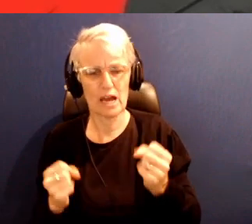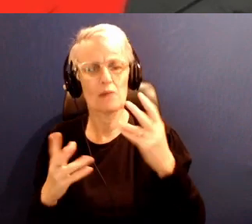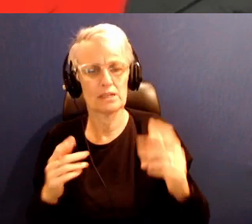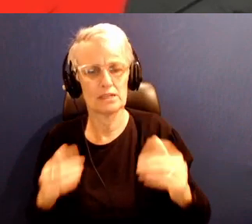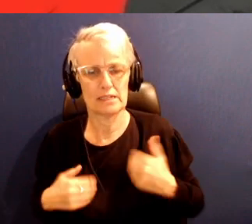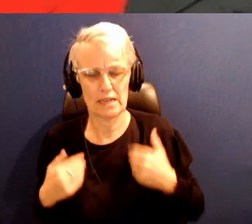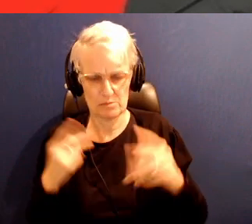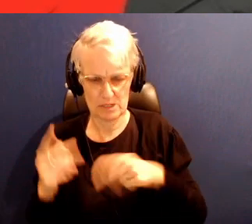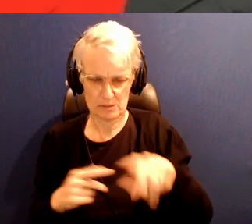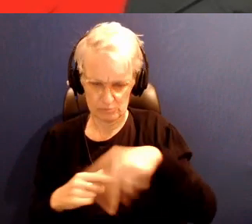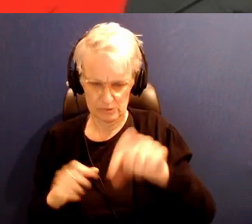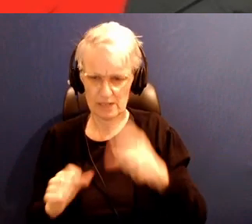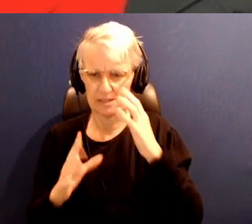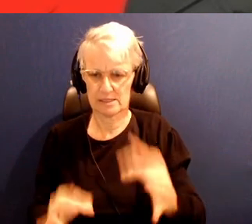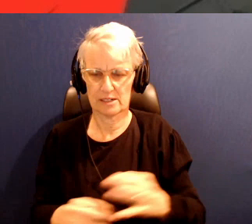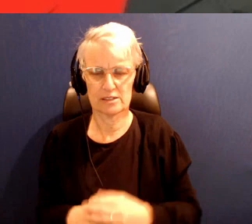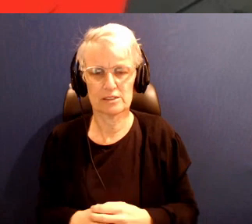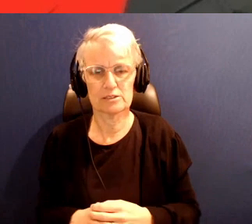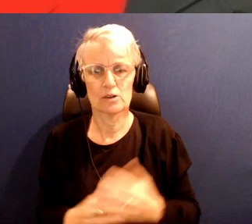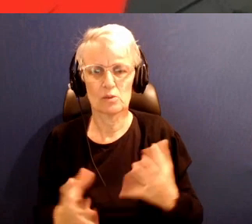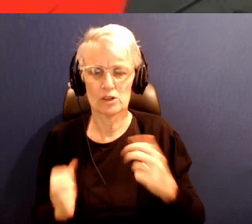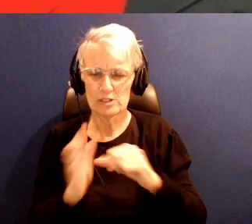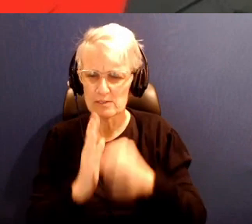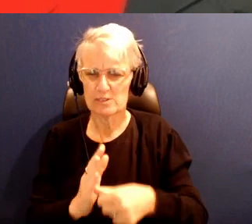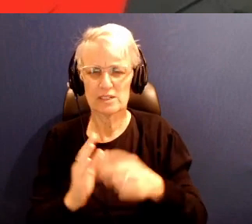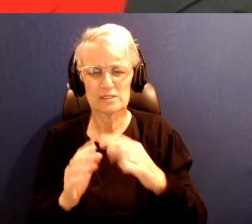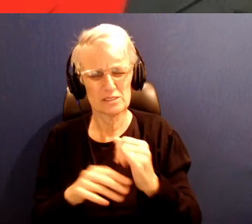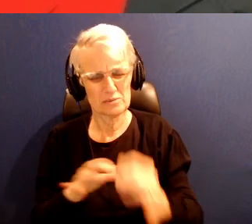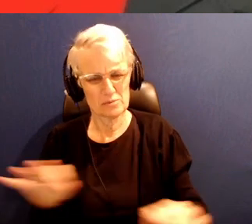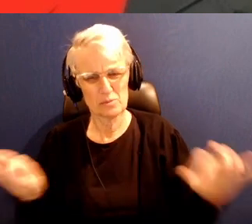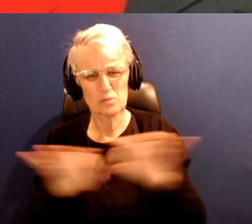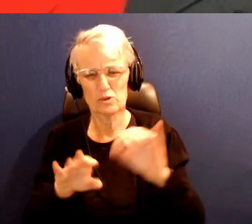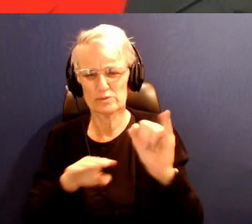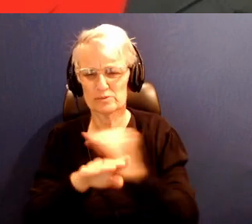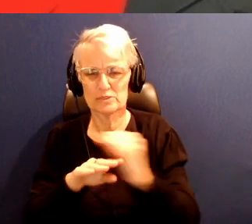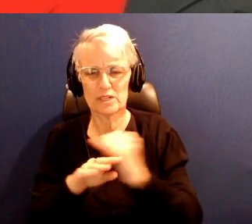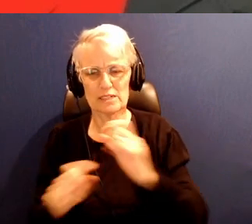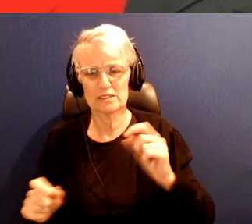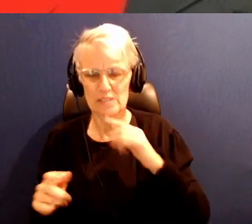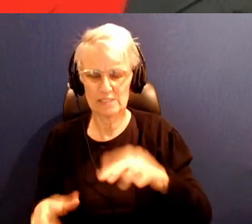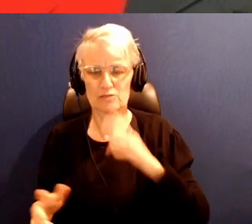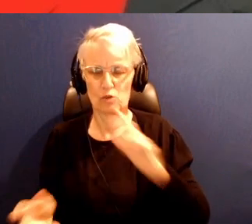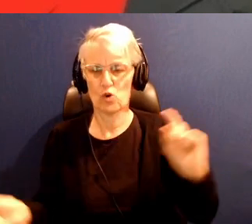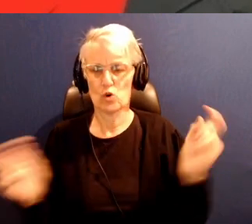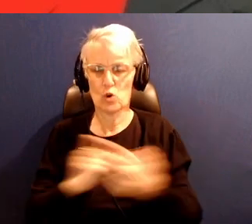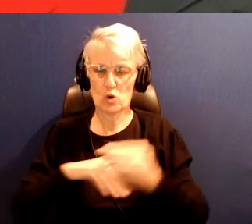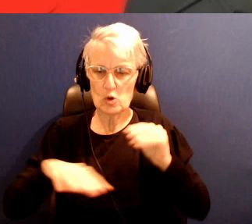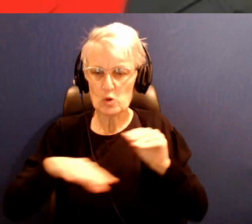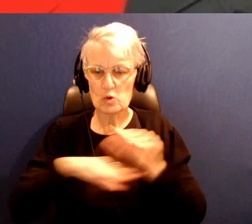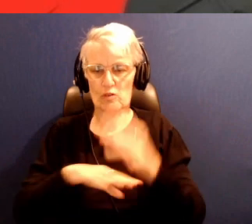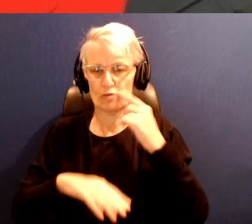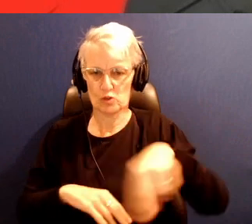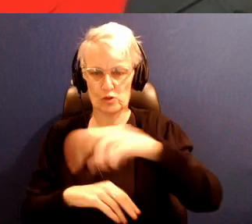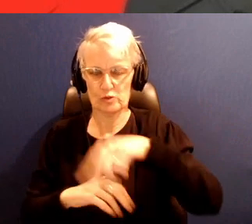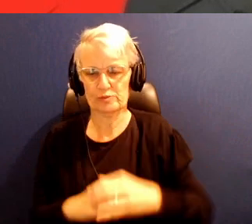youth participants. We would like to emphasize the importance of the internships as transformative experiences for